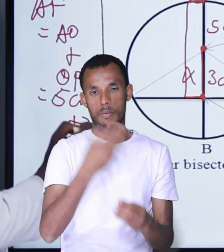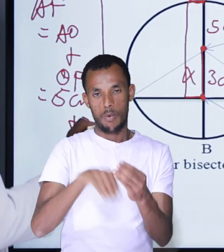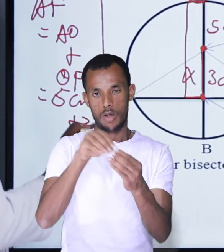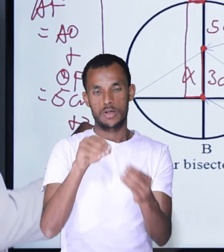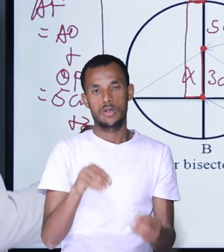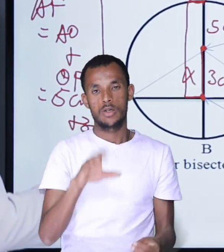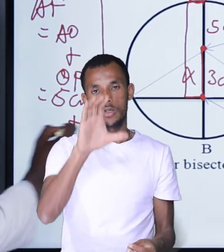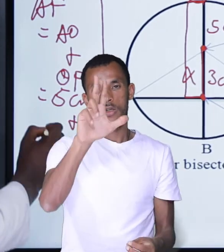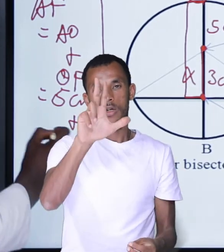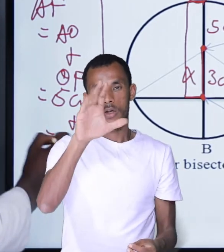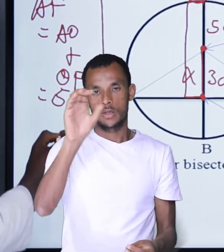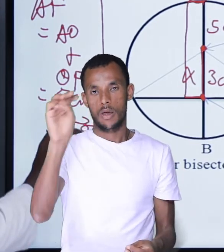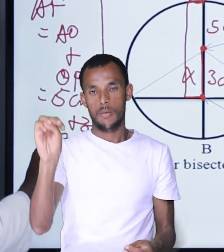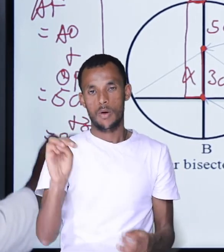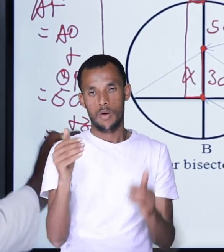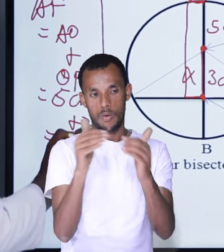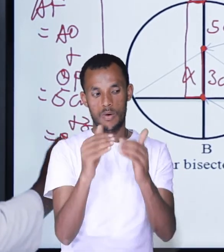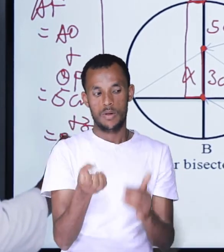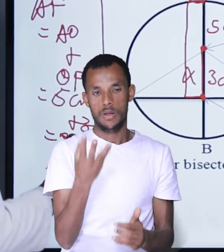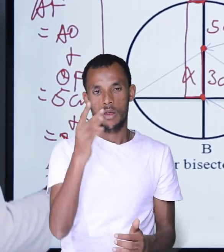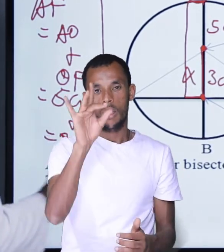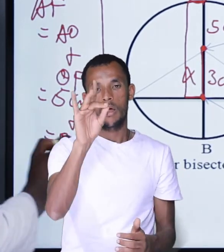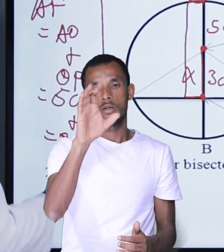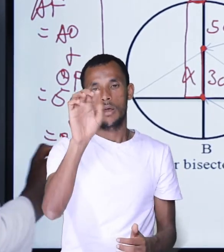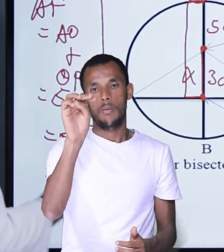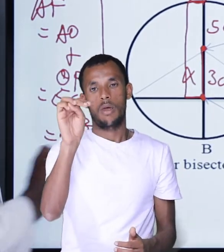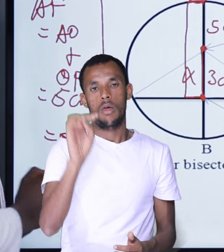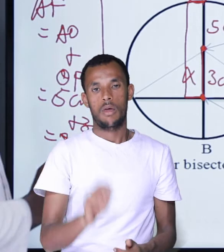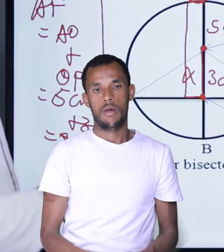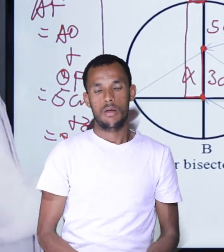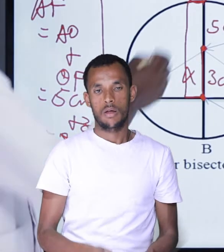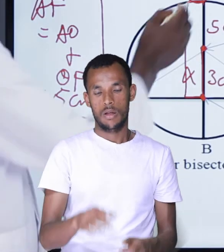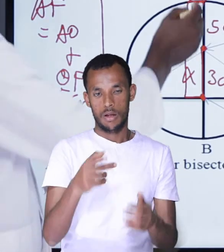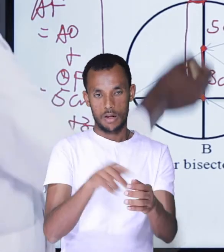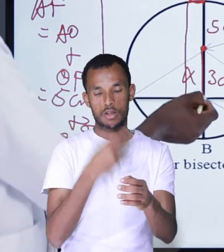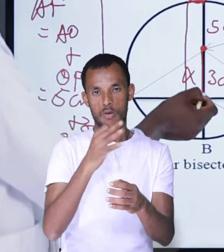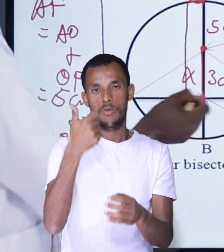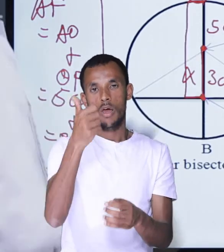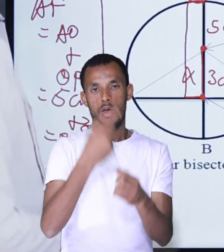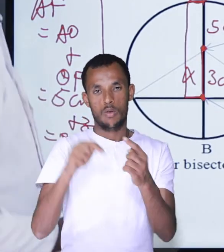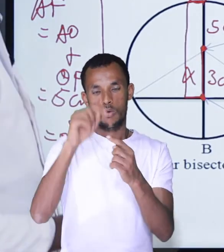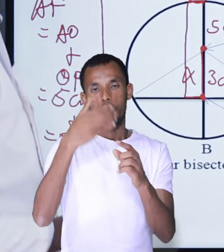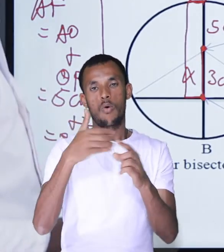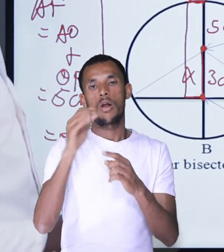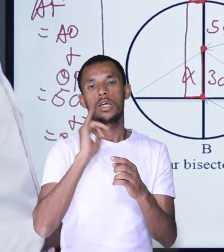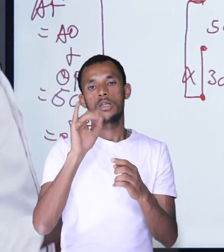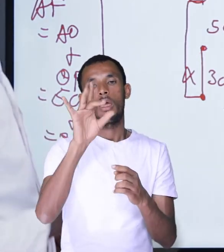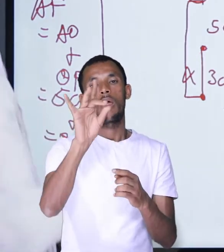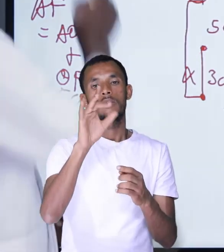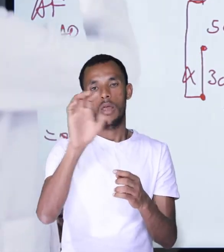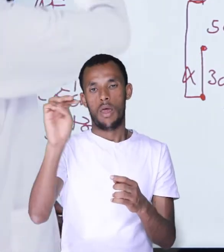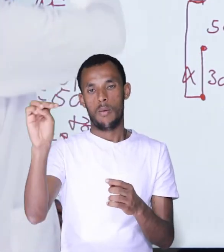plus 3 centimeter, which equals to 8 centimeter. So distance of A from the chord is 8